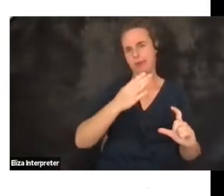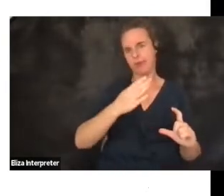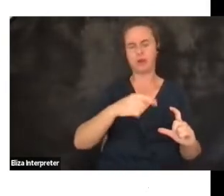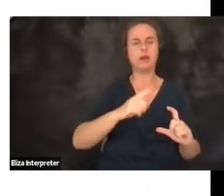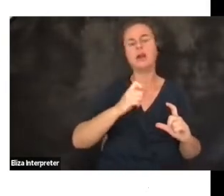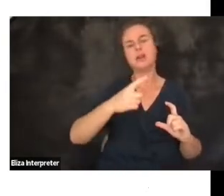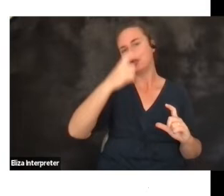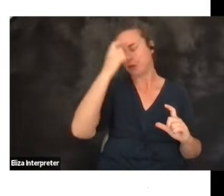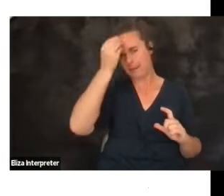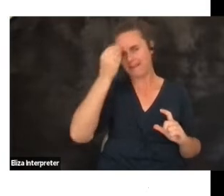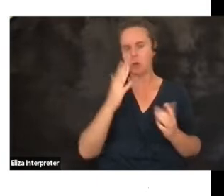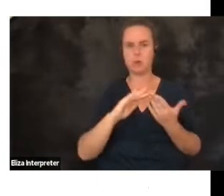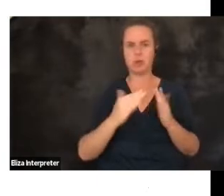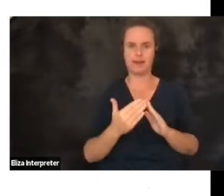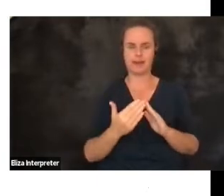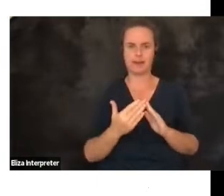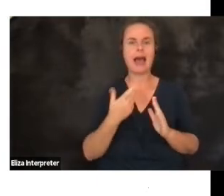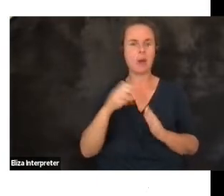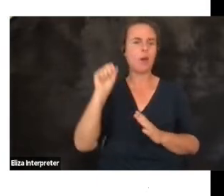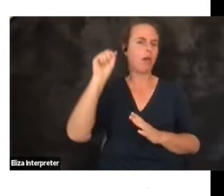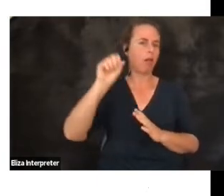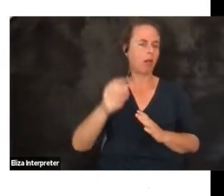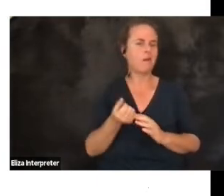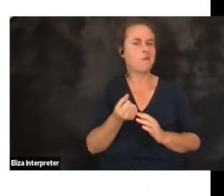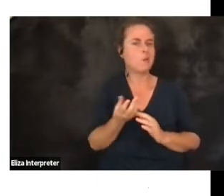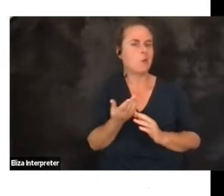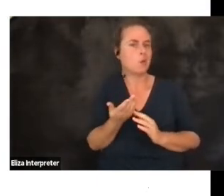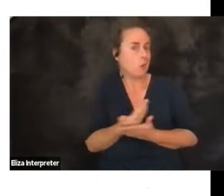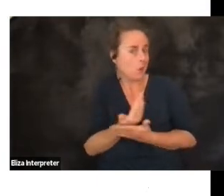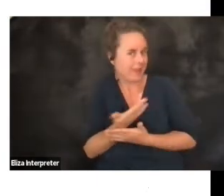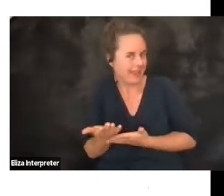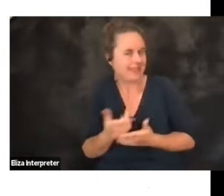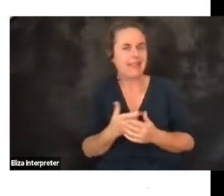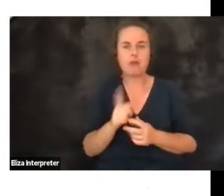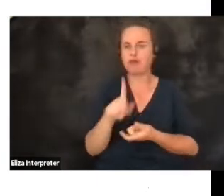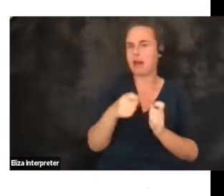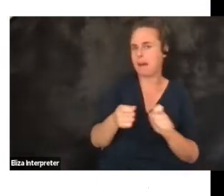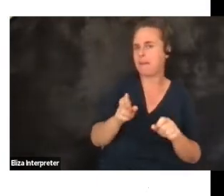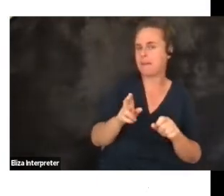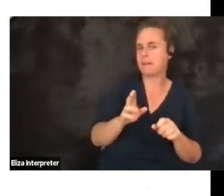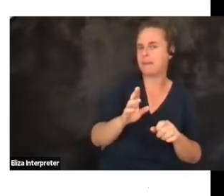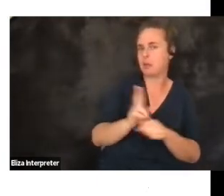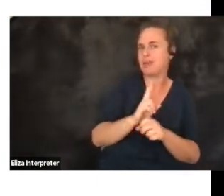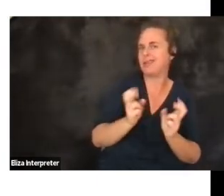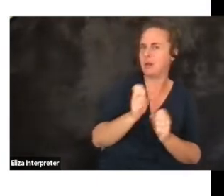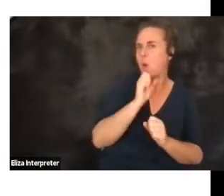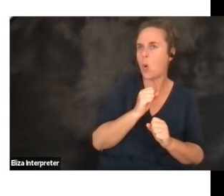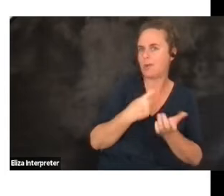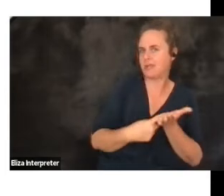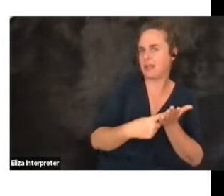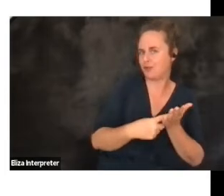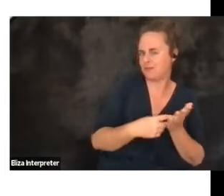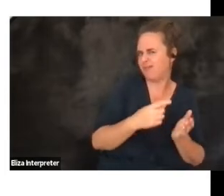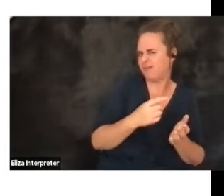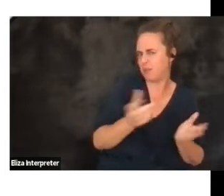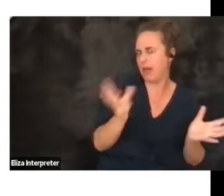some new things in and then wrapping up with old things. So if we don't want to see that last slide that I showed you